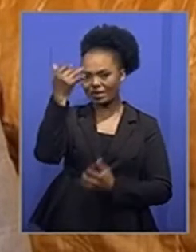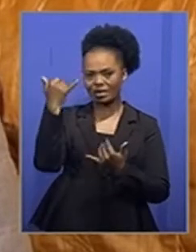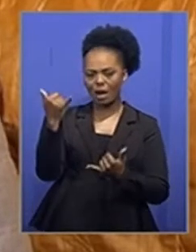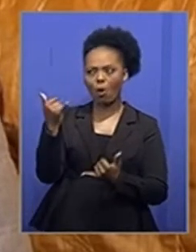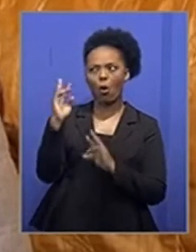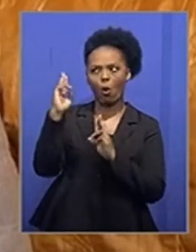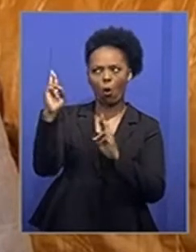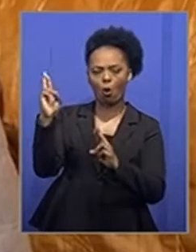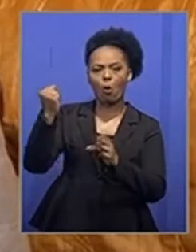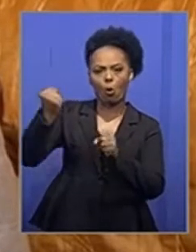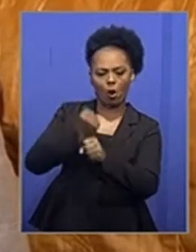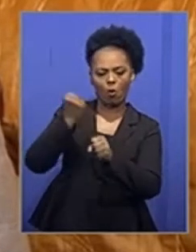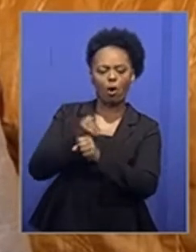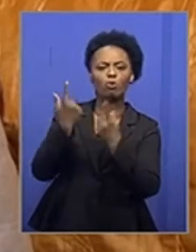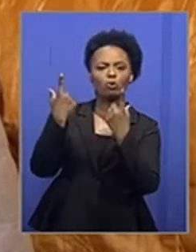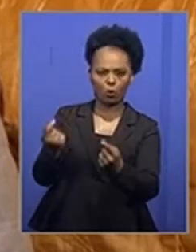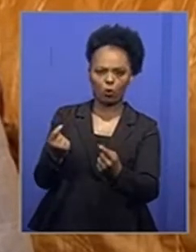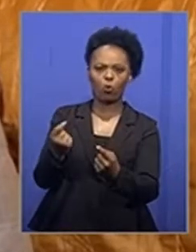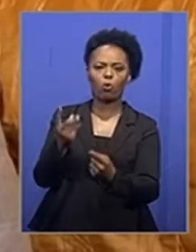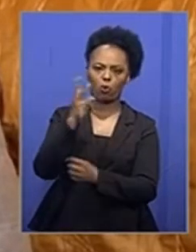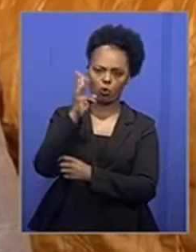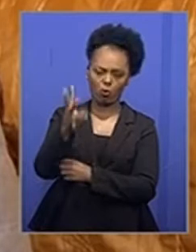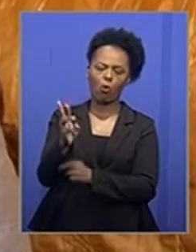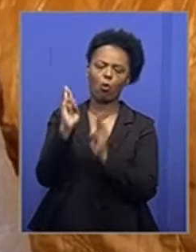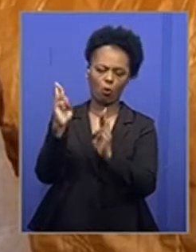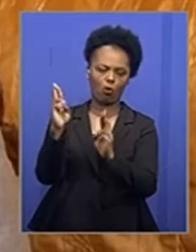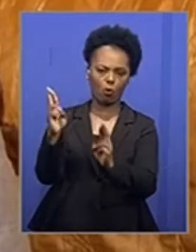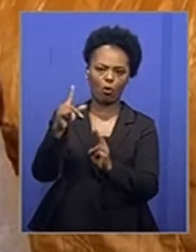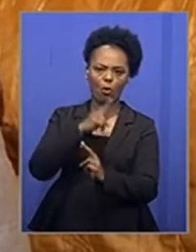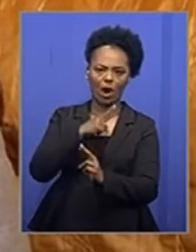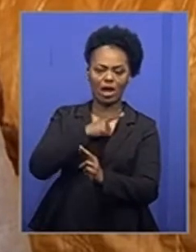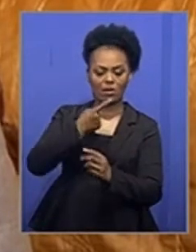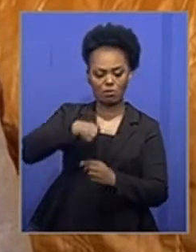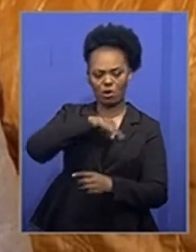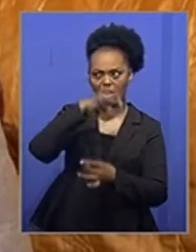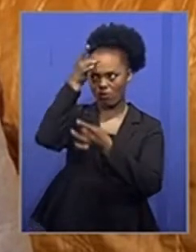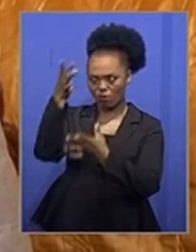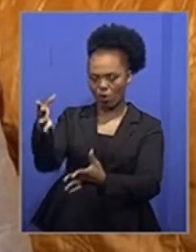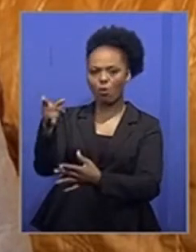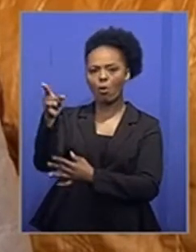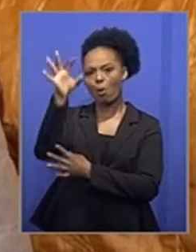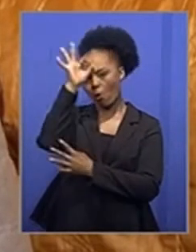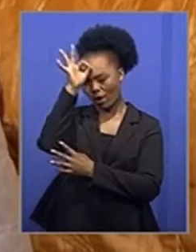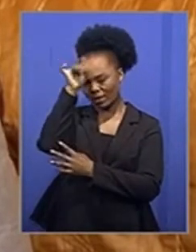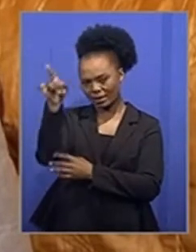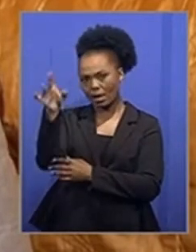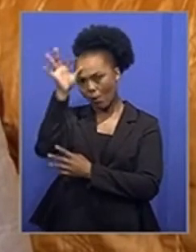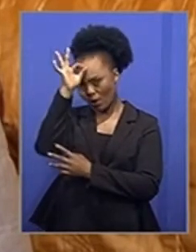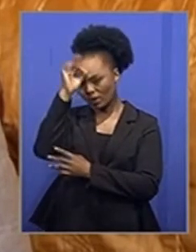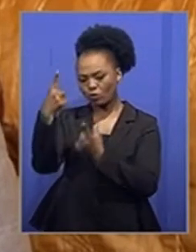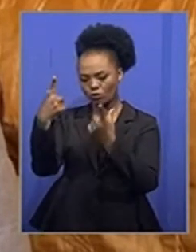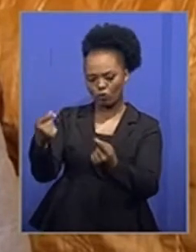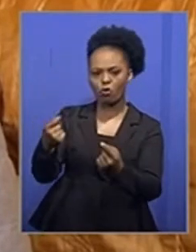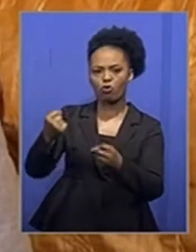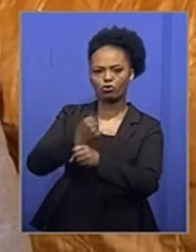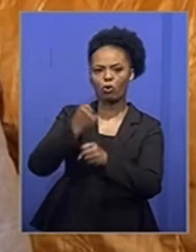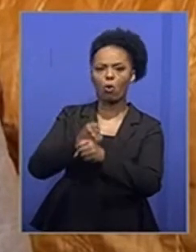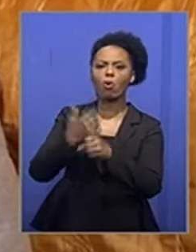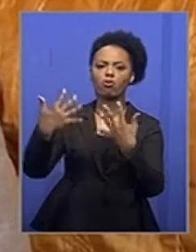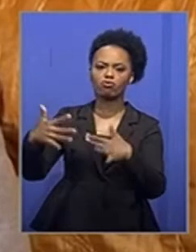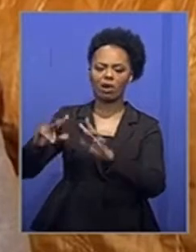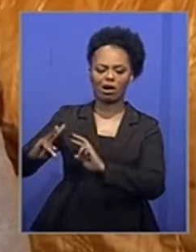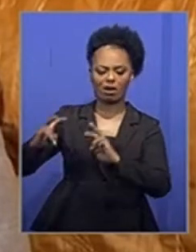ke beile hore mapolesa re ba tshepile hore ba tla etsa mosebetsi wa bona, itse ha ba reportela maobane, mapolesa